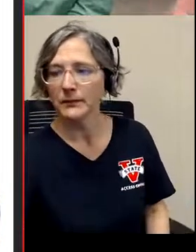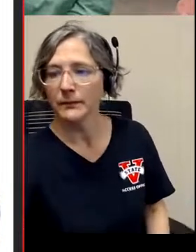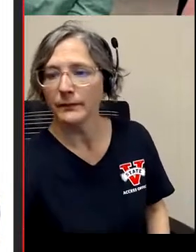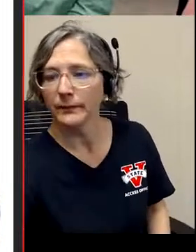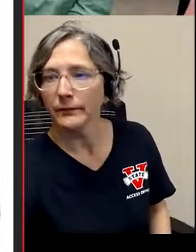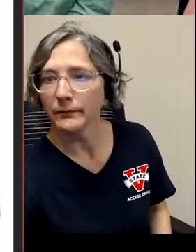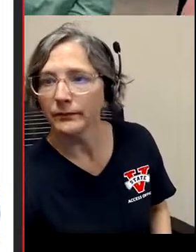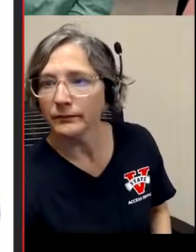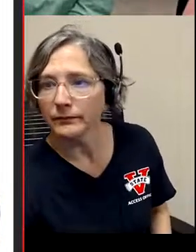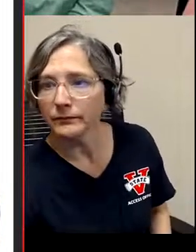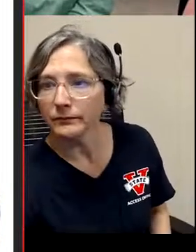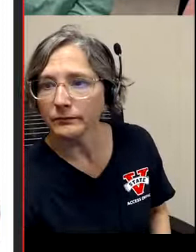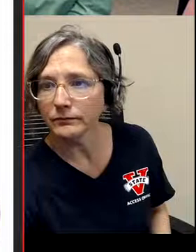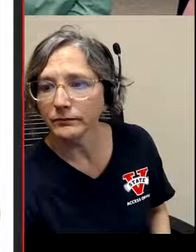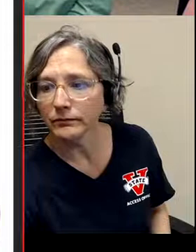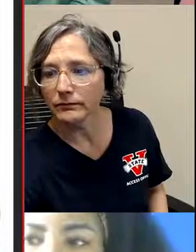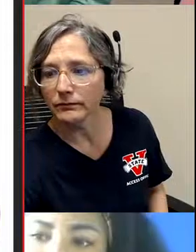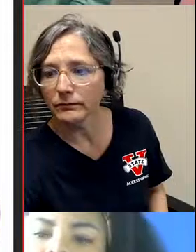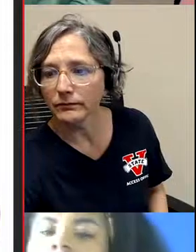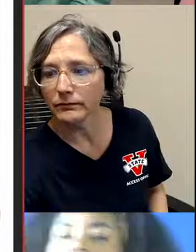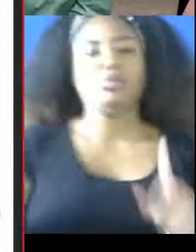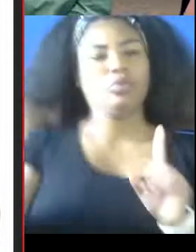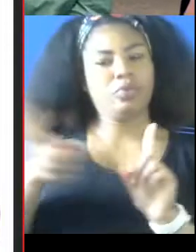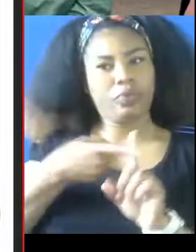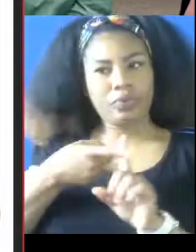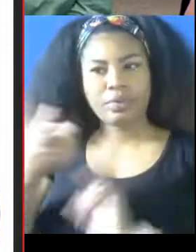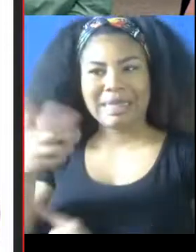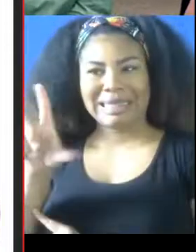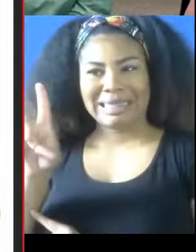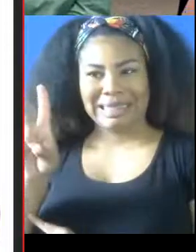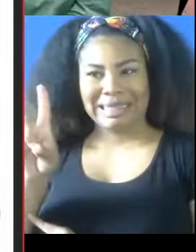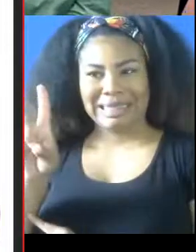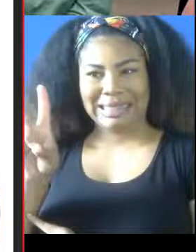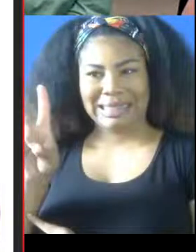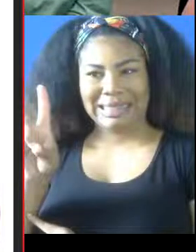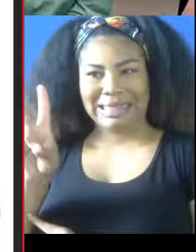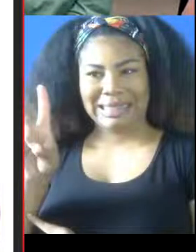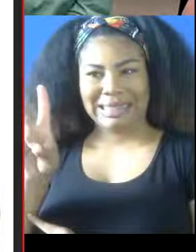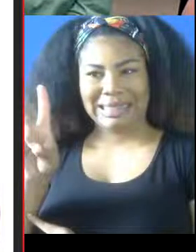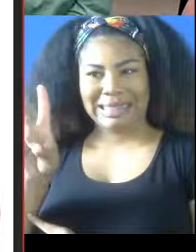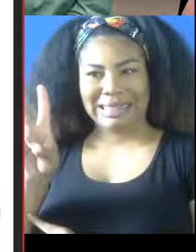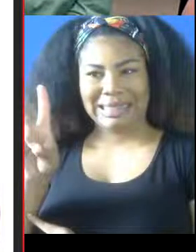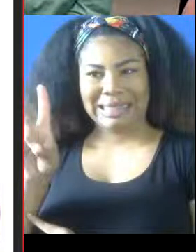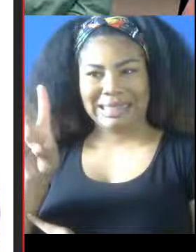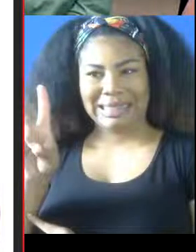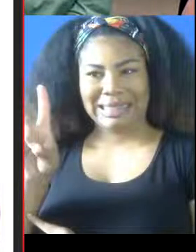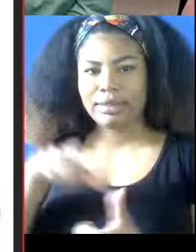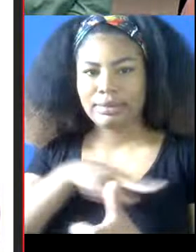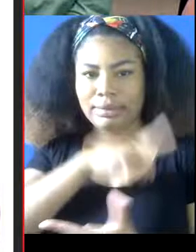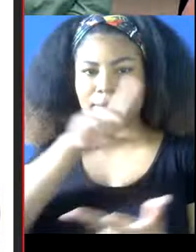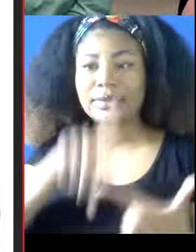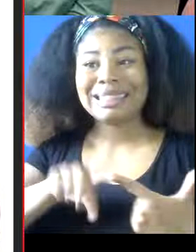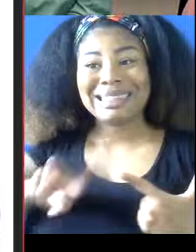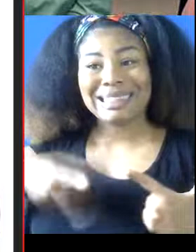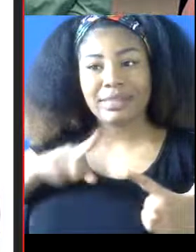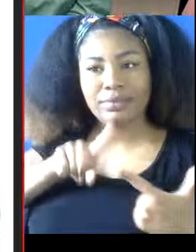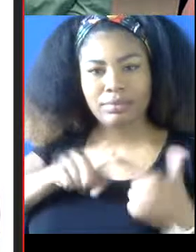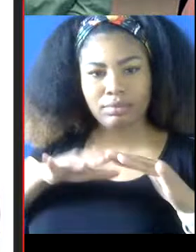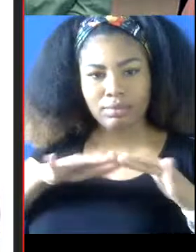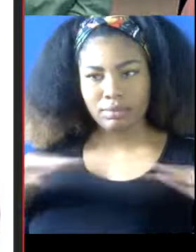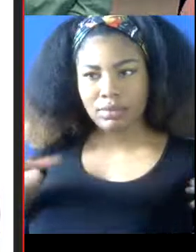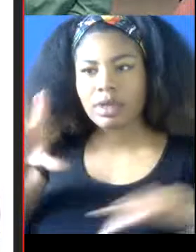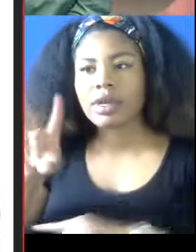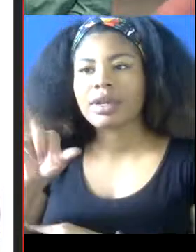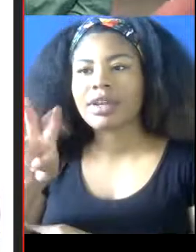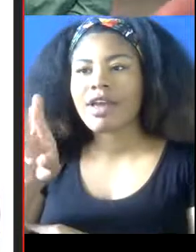through differentiated instruction. And so this takes us to our second D of diversity through culturally